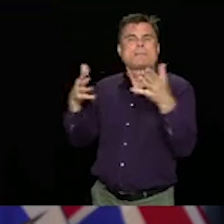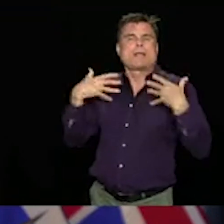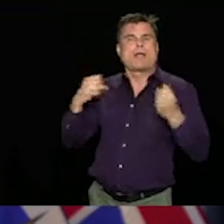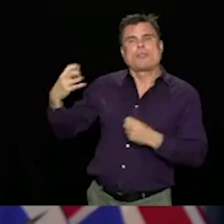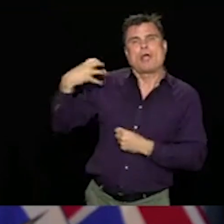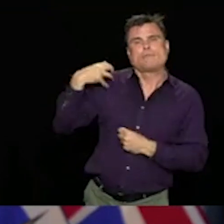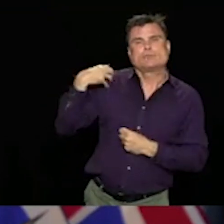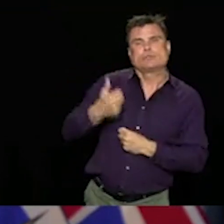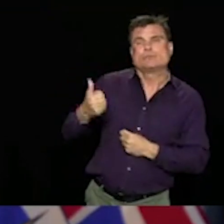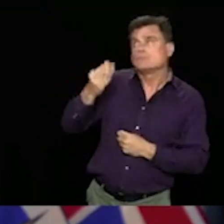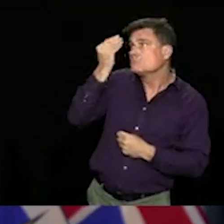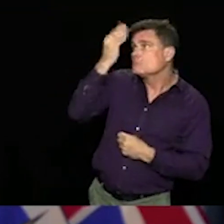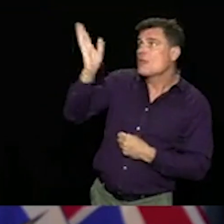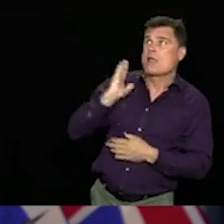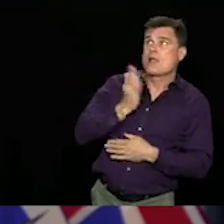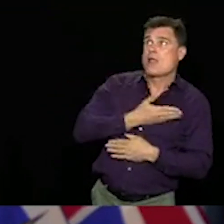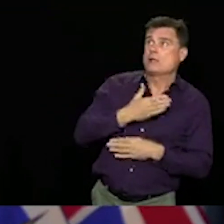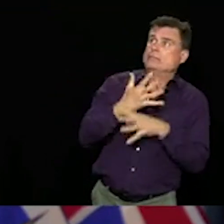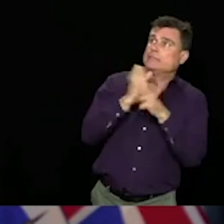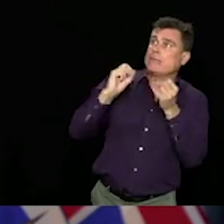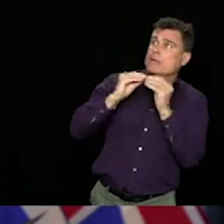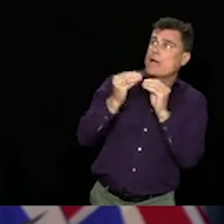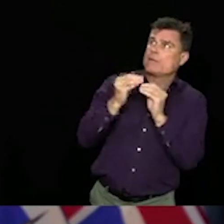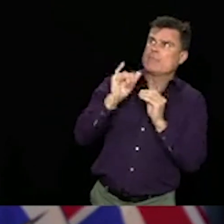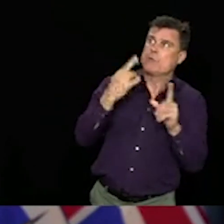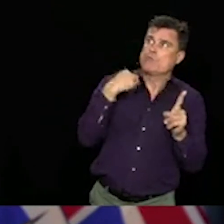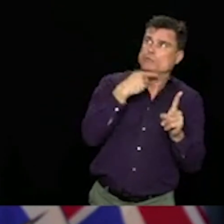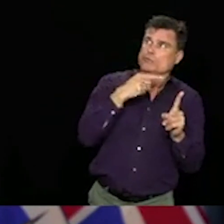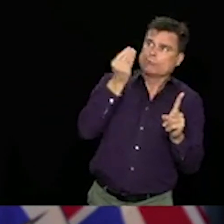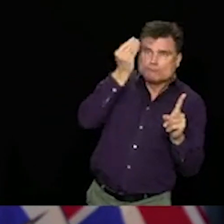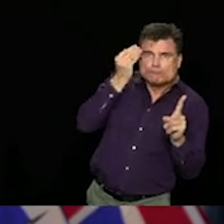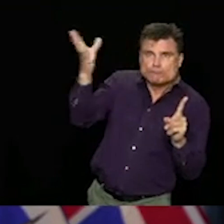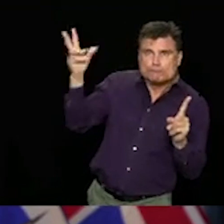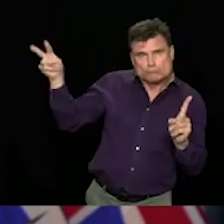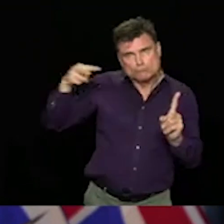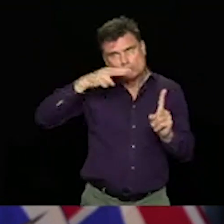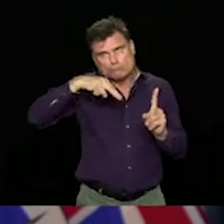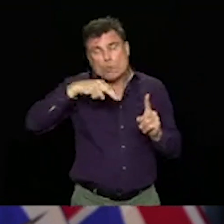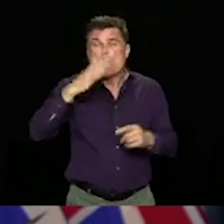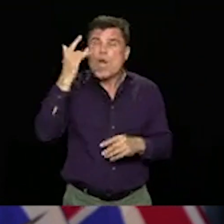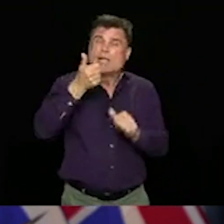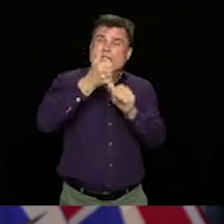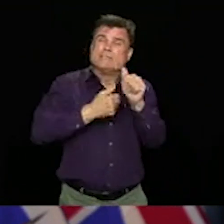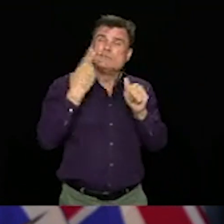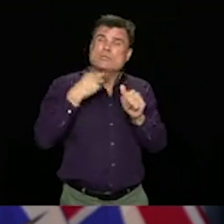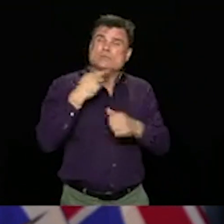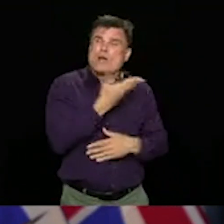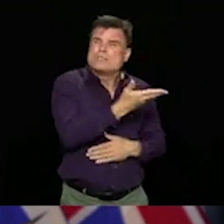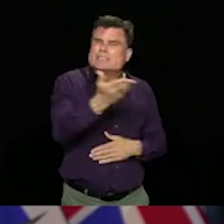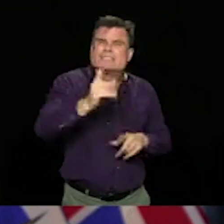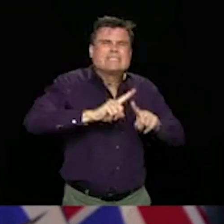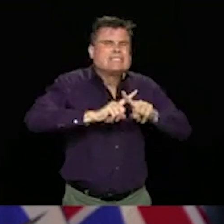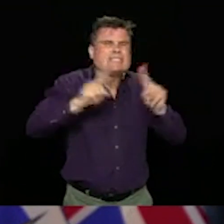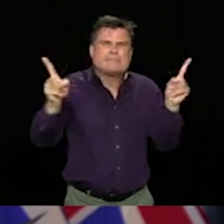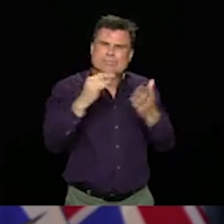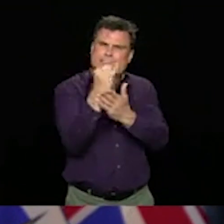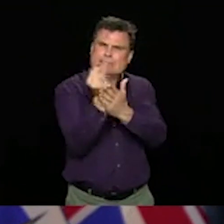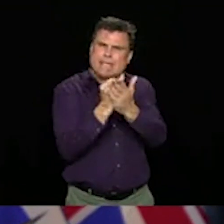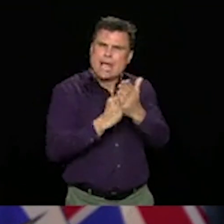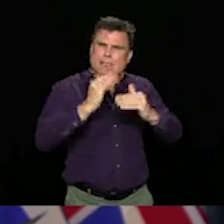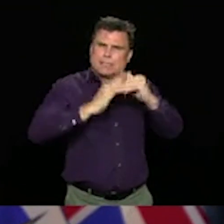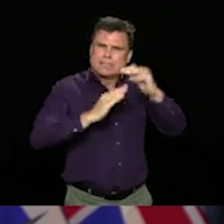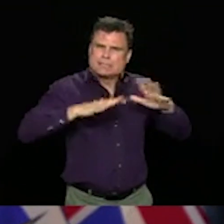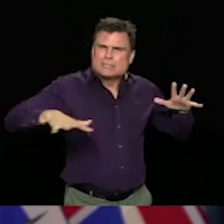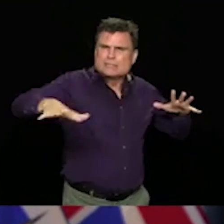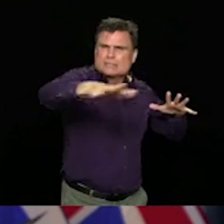and we'll have a defined capacity that will allow us to understand how better to enforce the